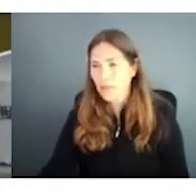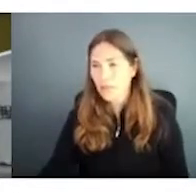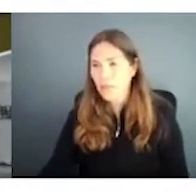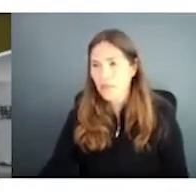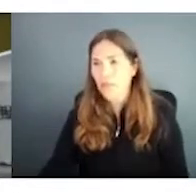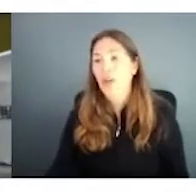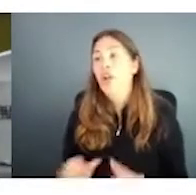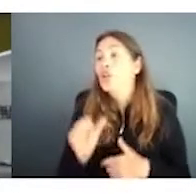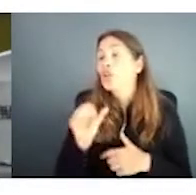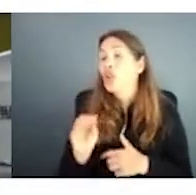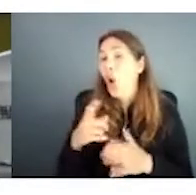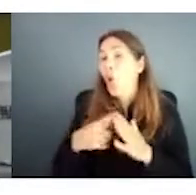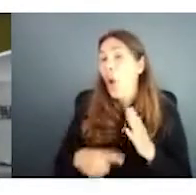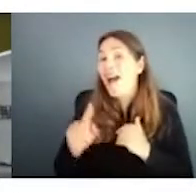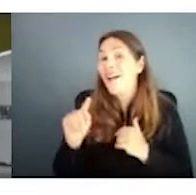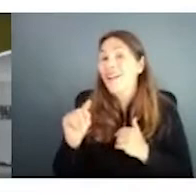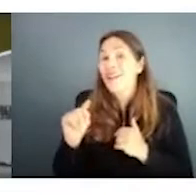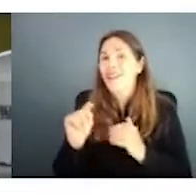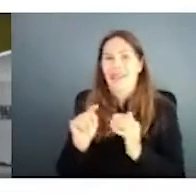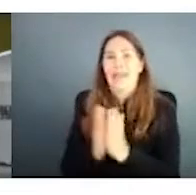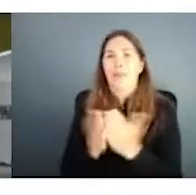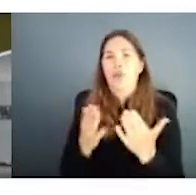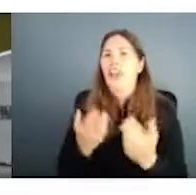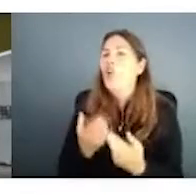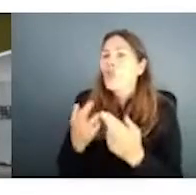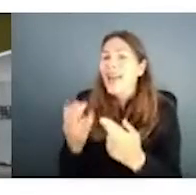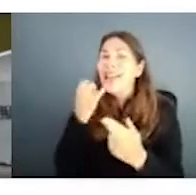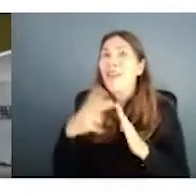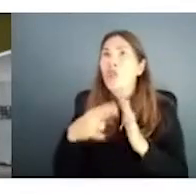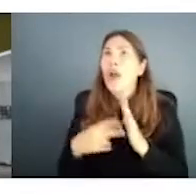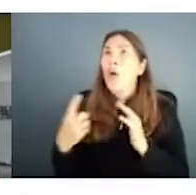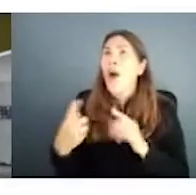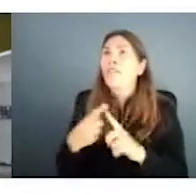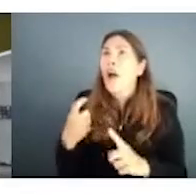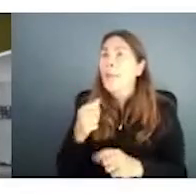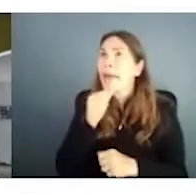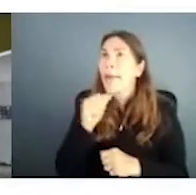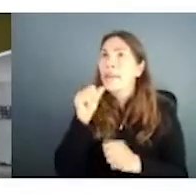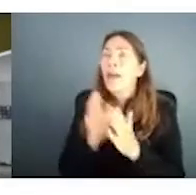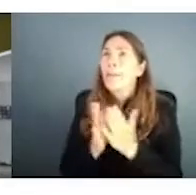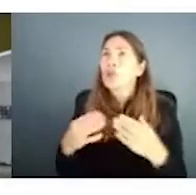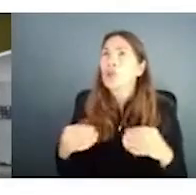So what textbooks are recommended if I rent one from the Amazon bookstore?